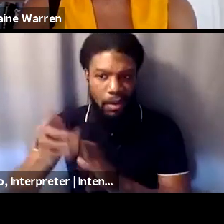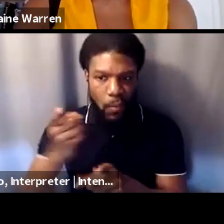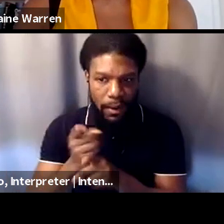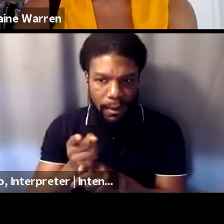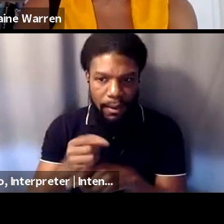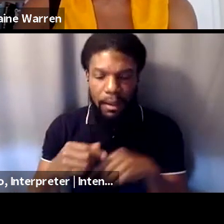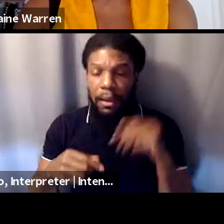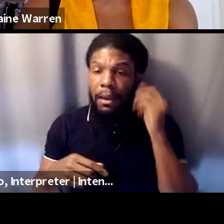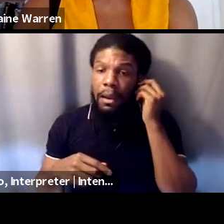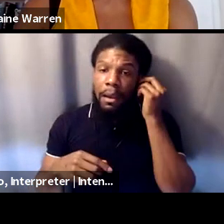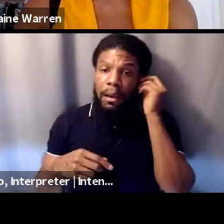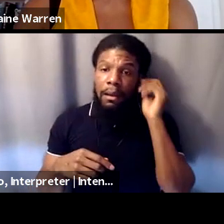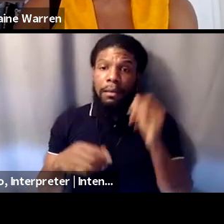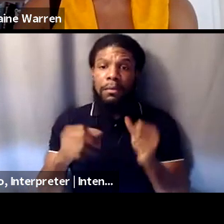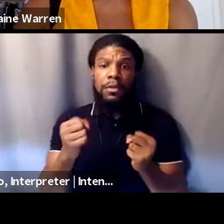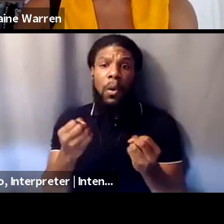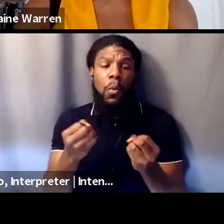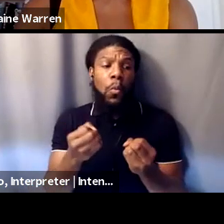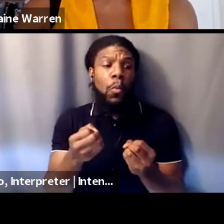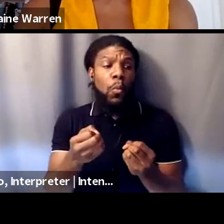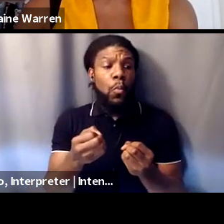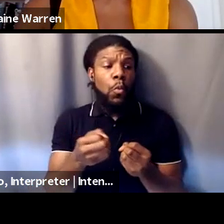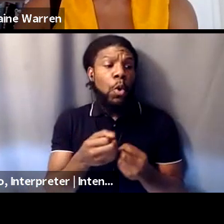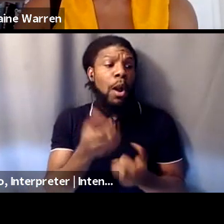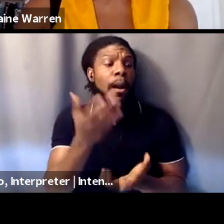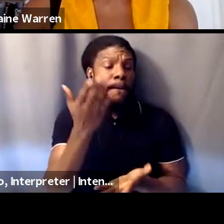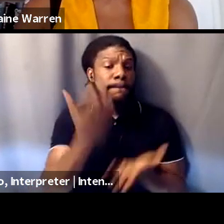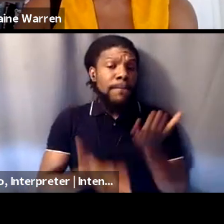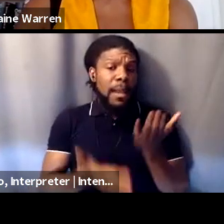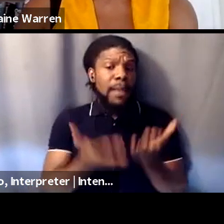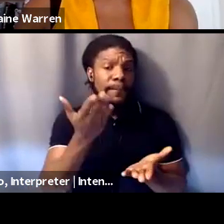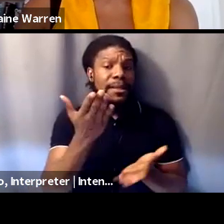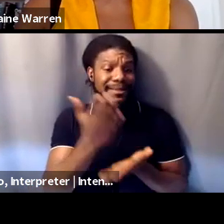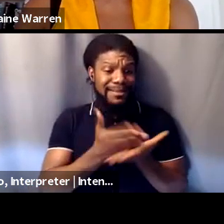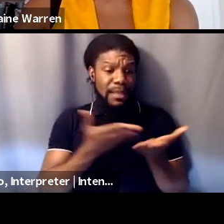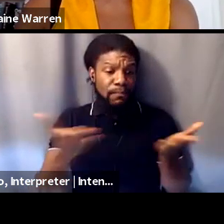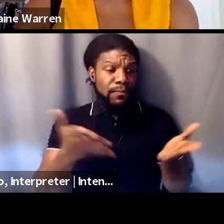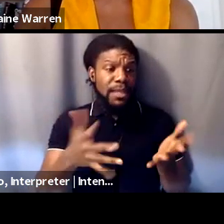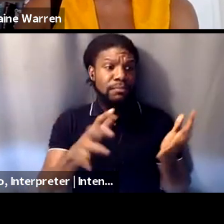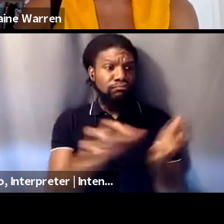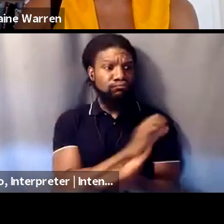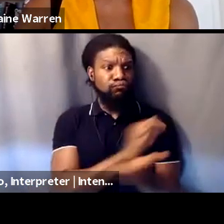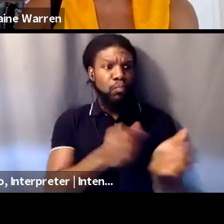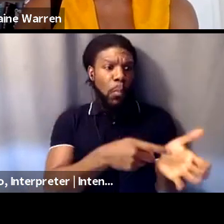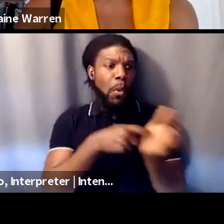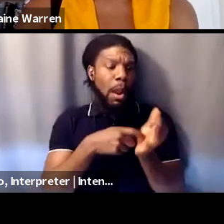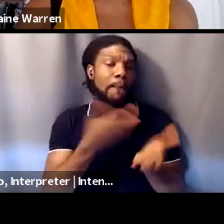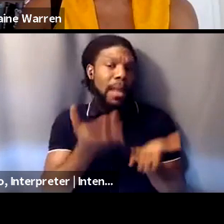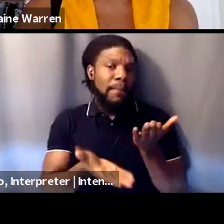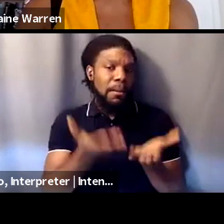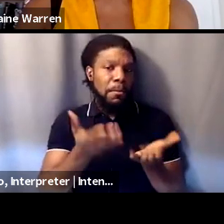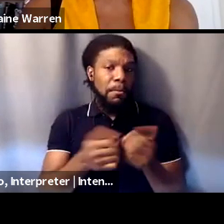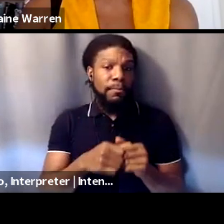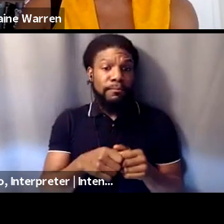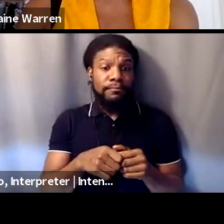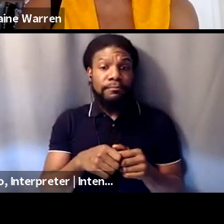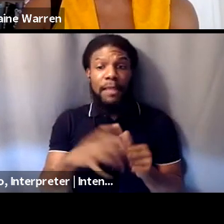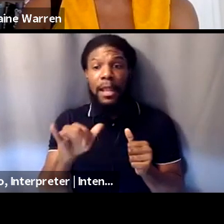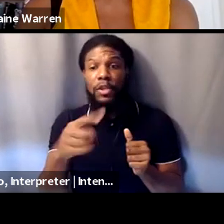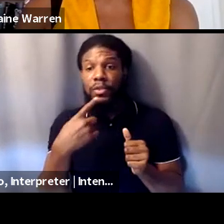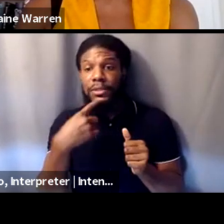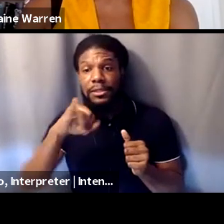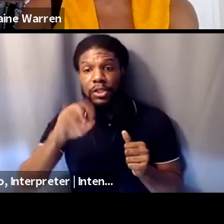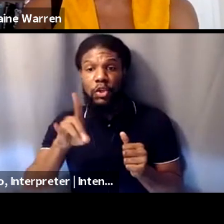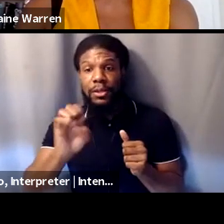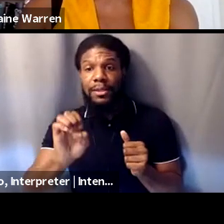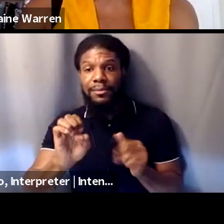maybe destruction is appropriate for some things, and maybe, yeah, as you said, Jody, having an artist, like I'm not a visual artist,